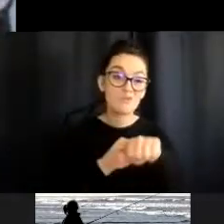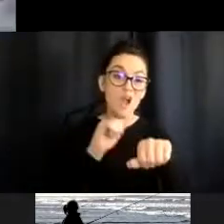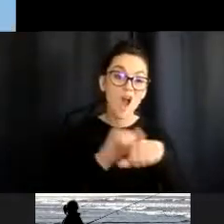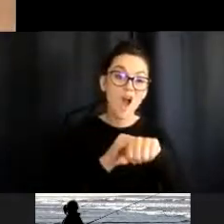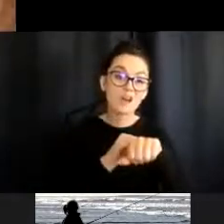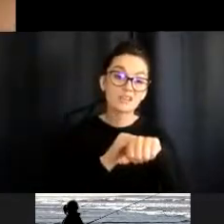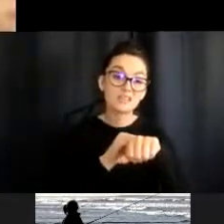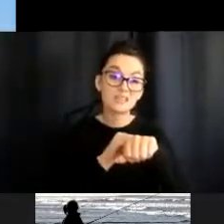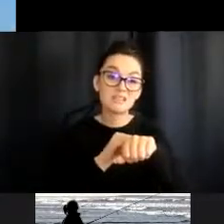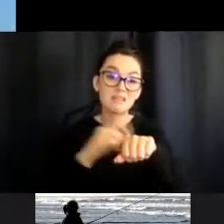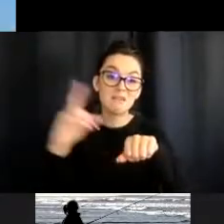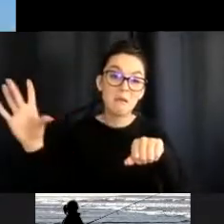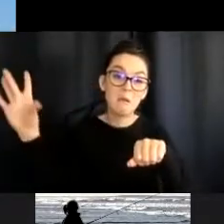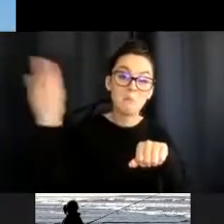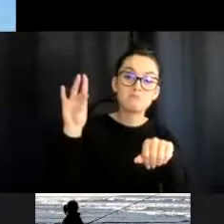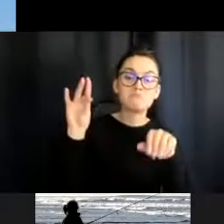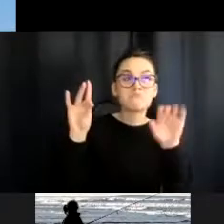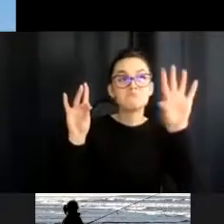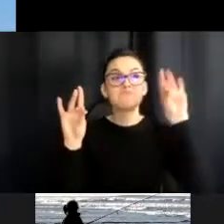go grab another one.